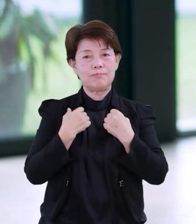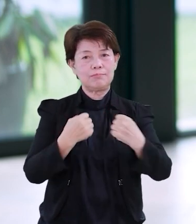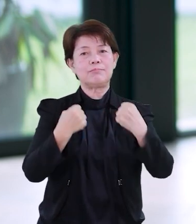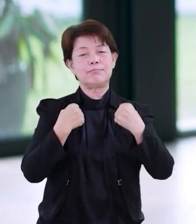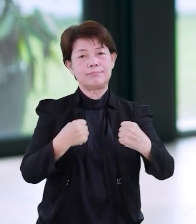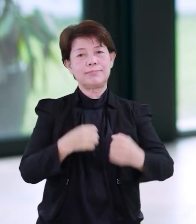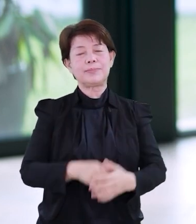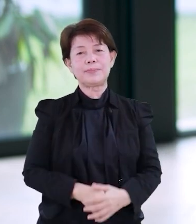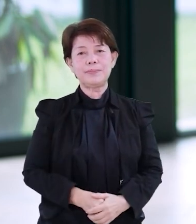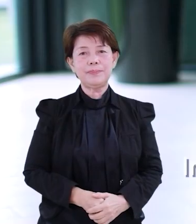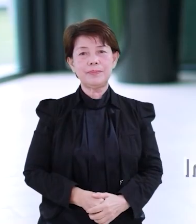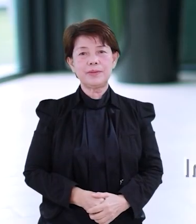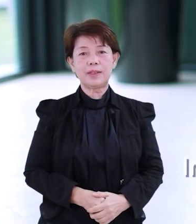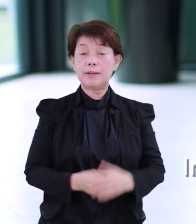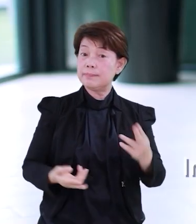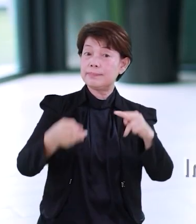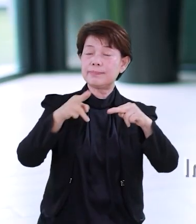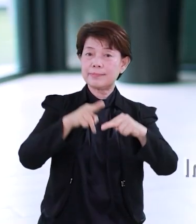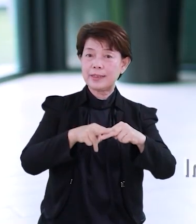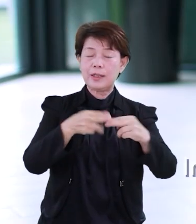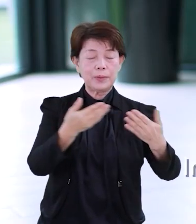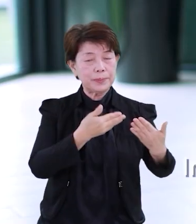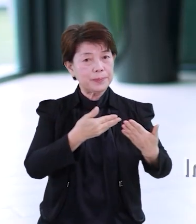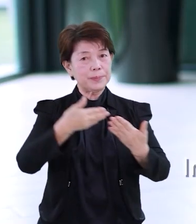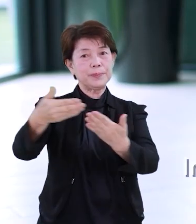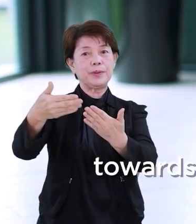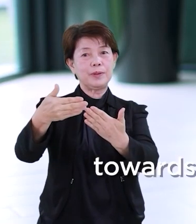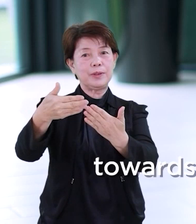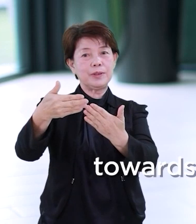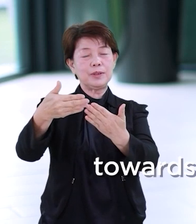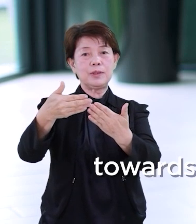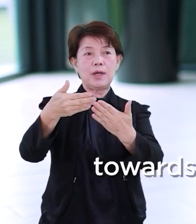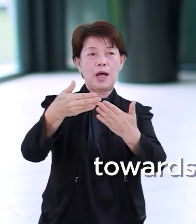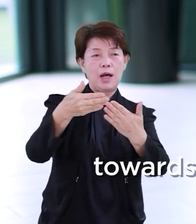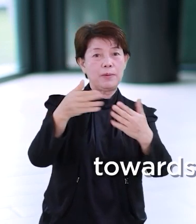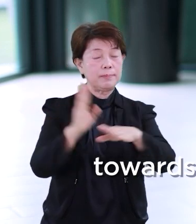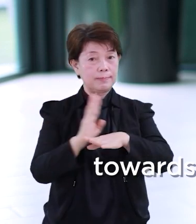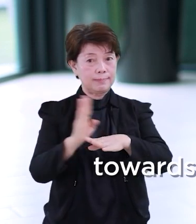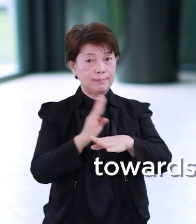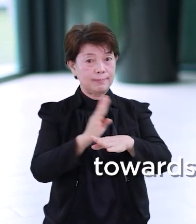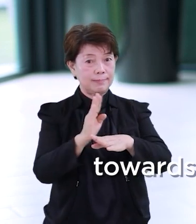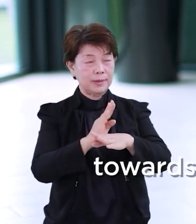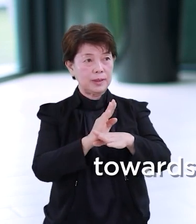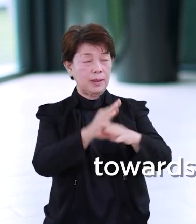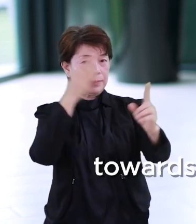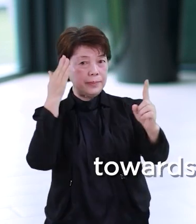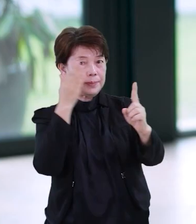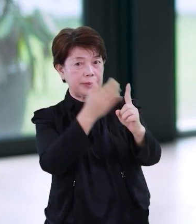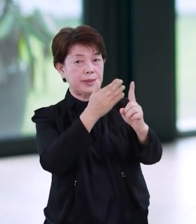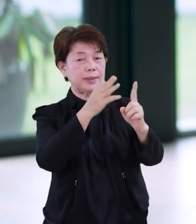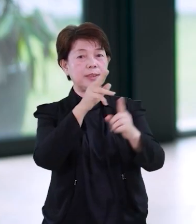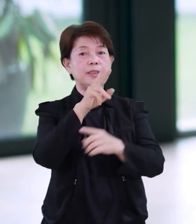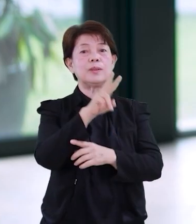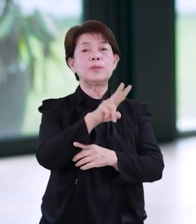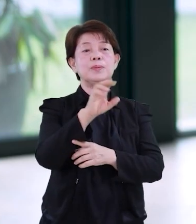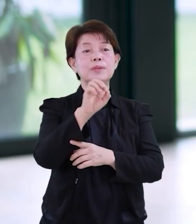as well as underlying performance. In addition to that, we continued our journey towards implementing the risk and compliance framework which